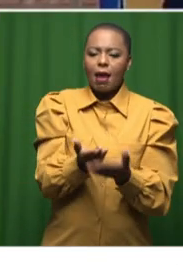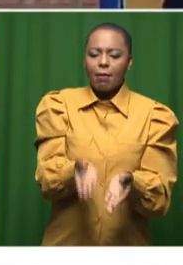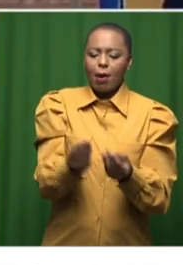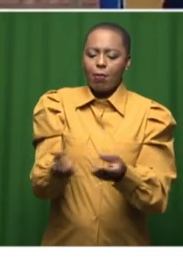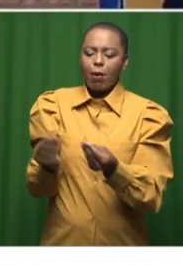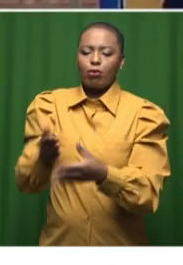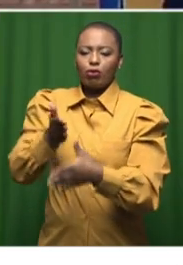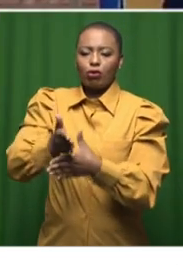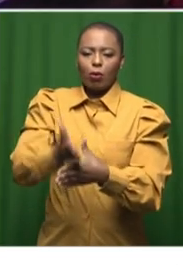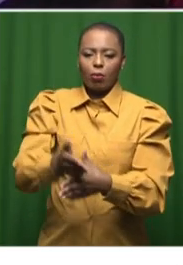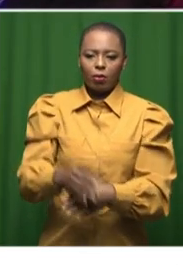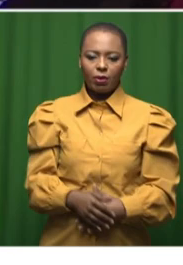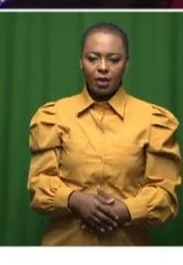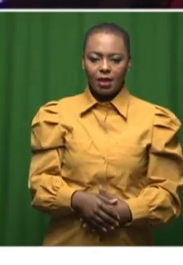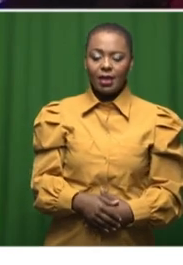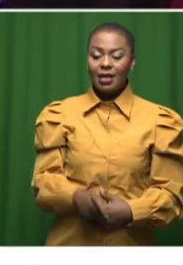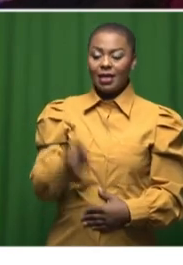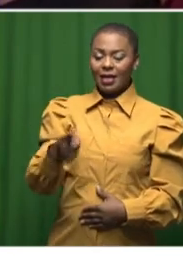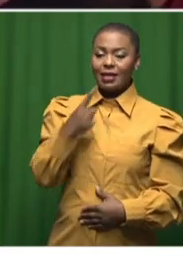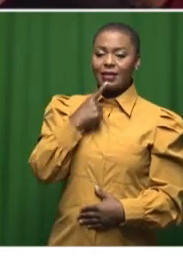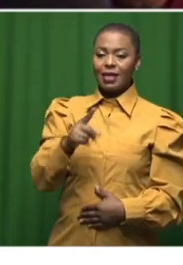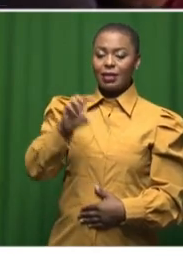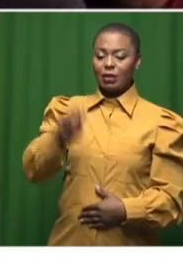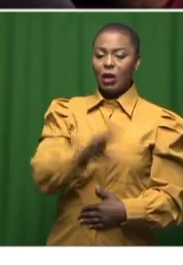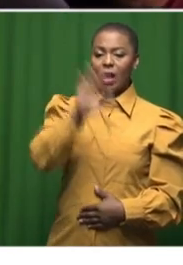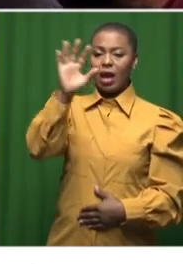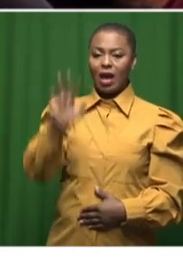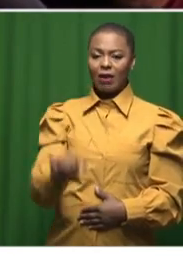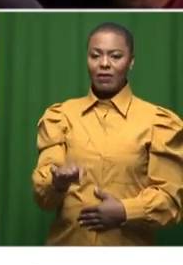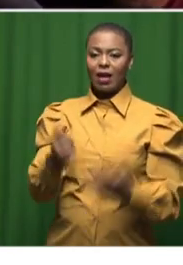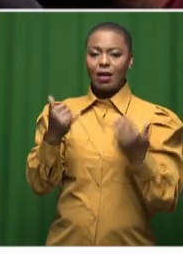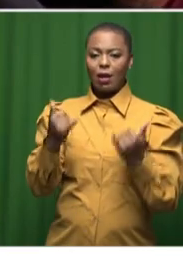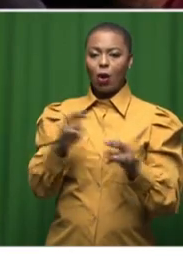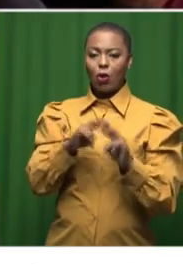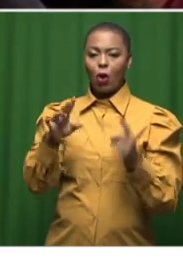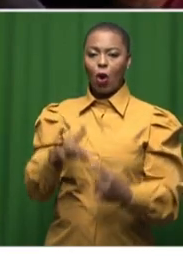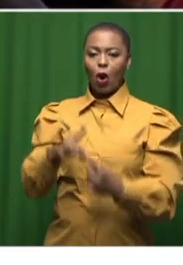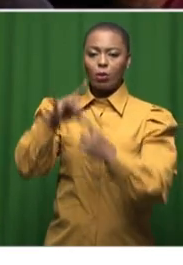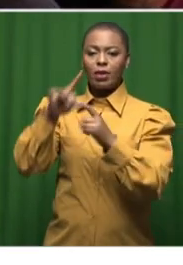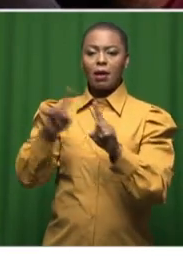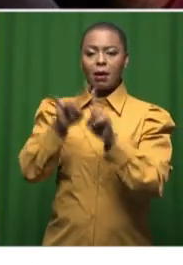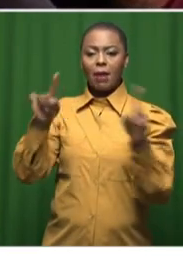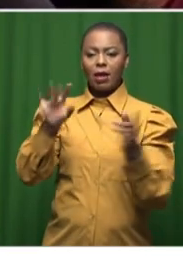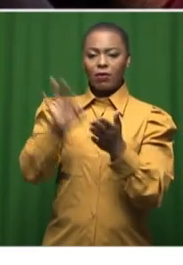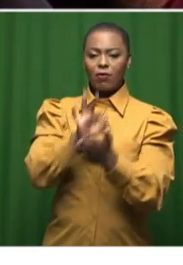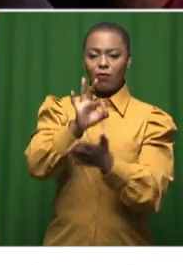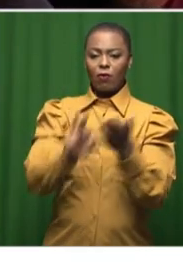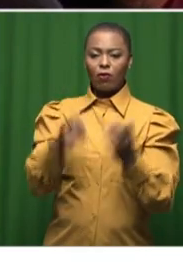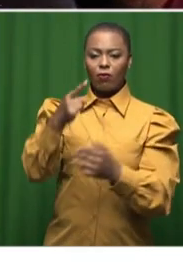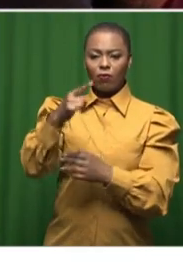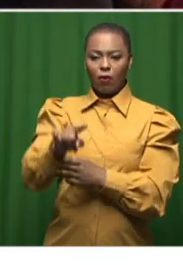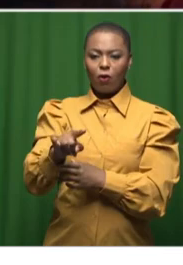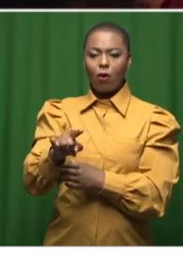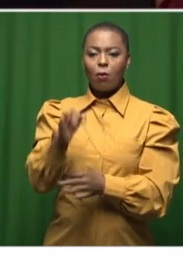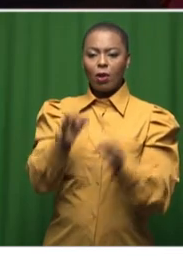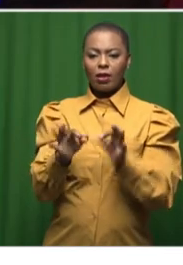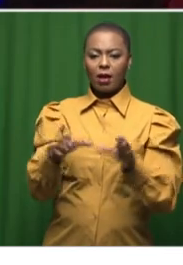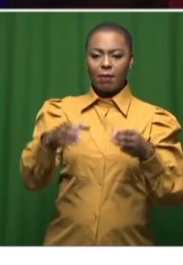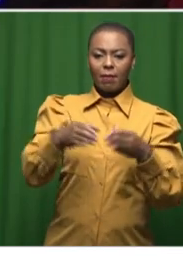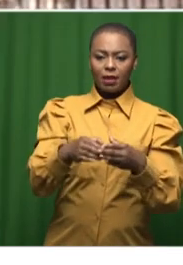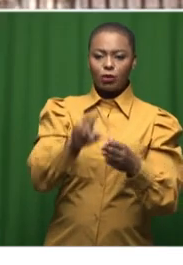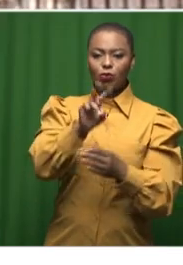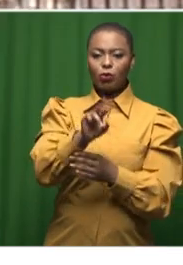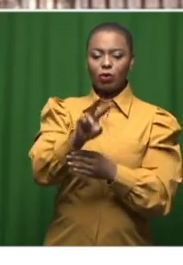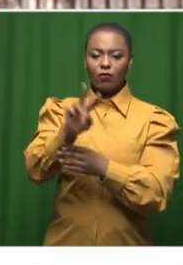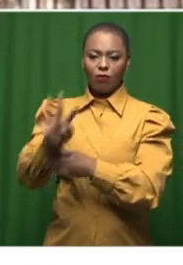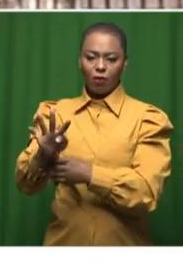option but to vote for the party come 2024. This party is the correct and the right one because for too long we